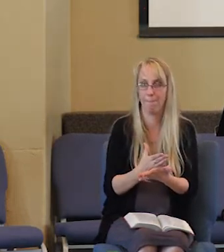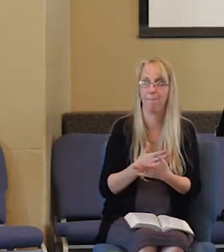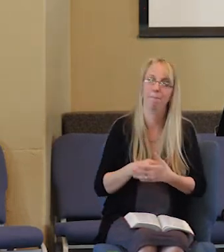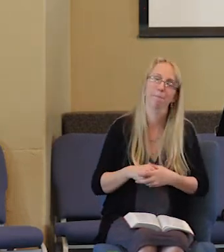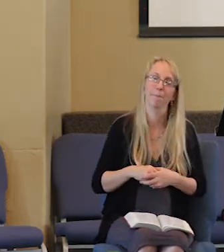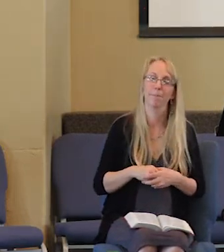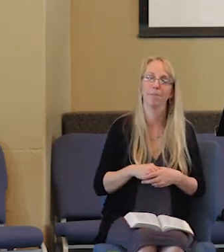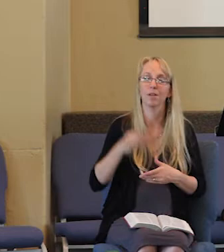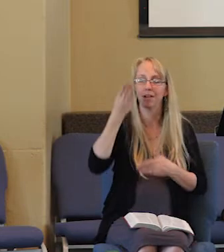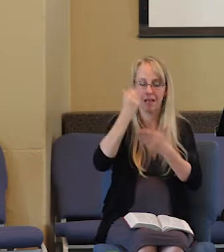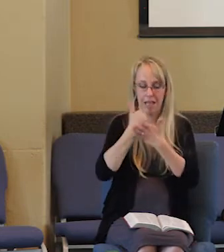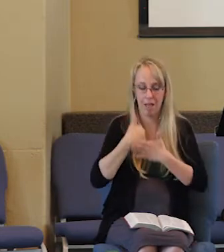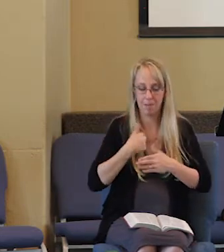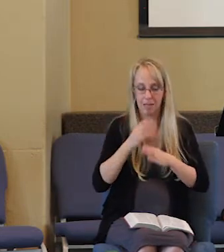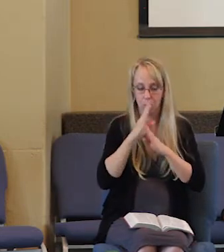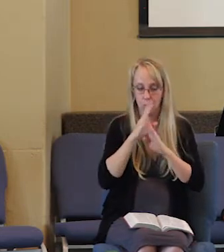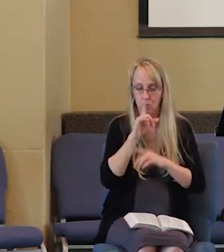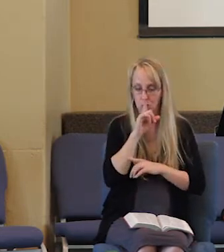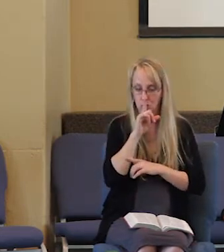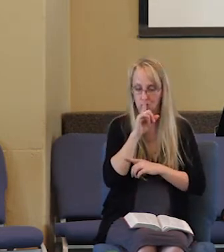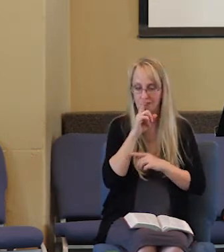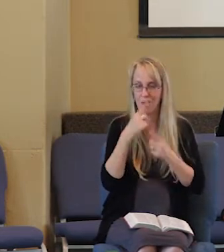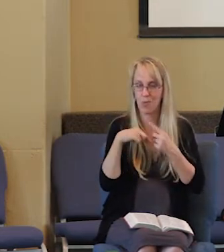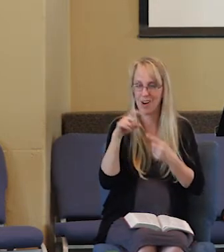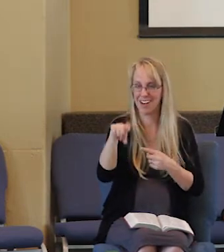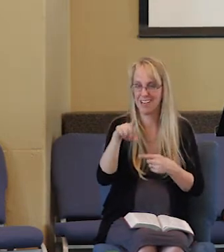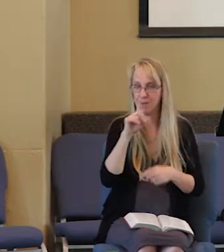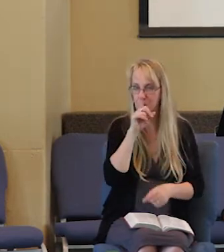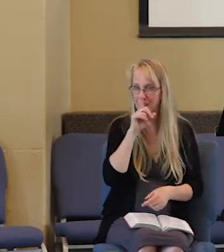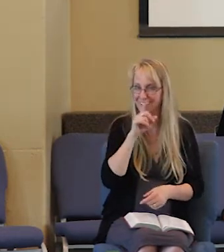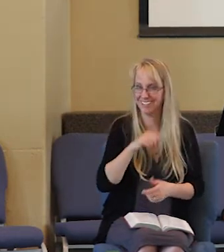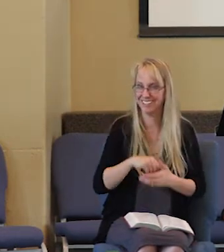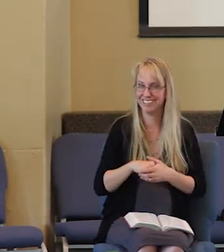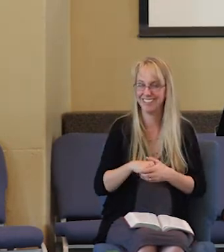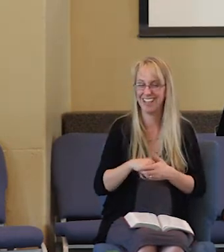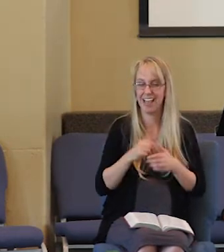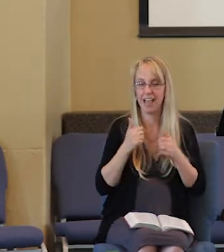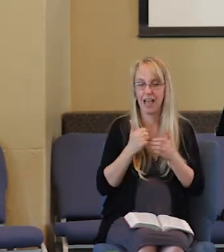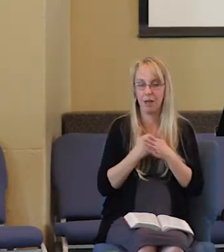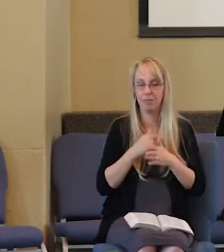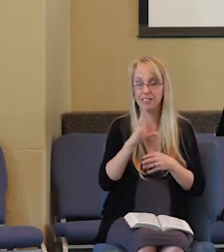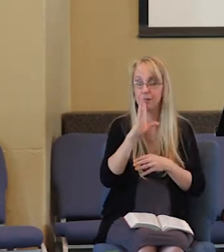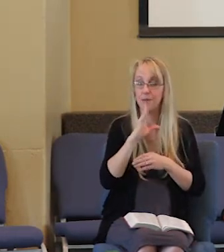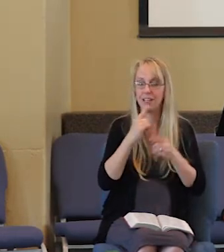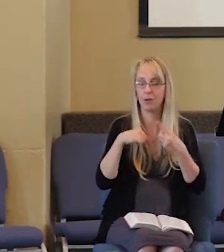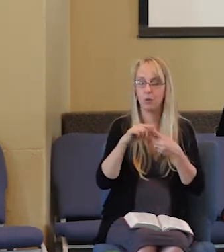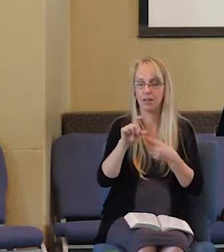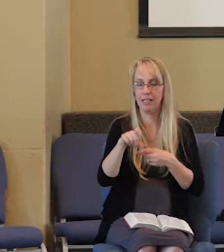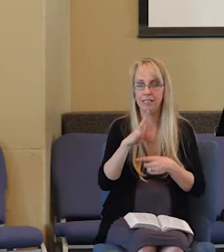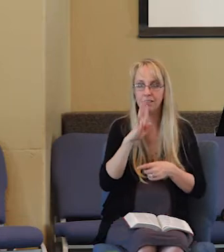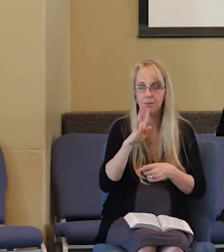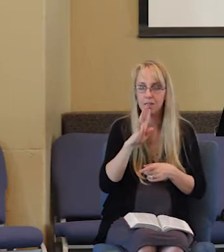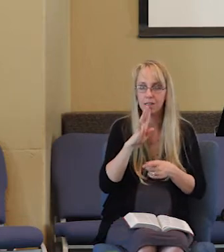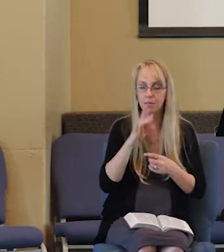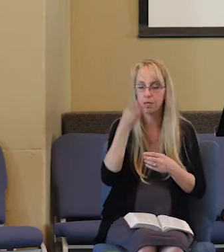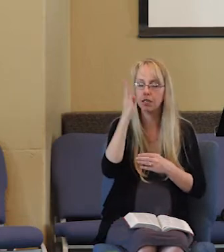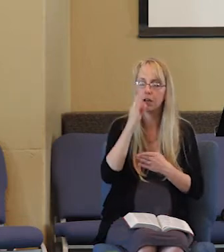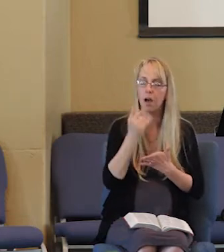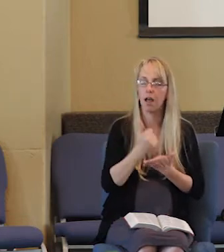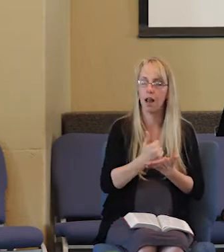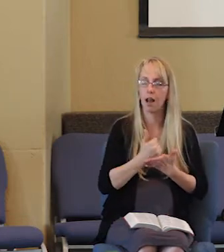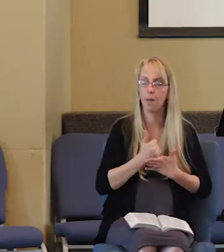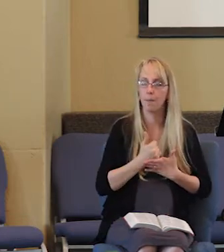God, help me to be quiet when I need to be quiet. Help me to speak when I need to speak. But God, help me.